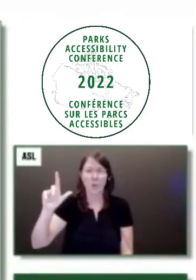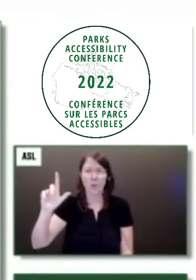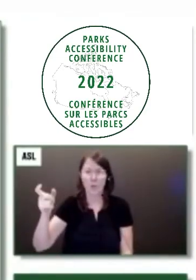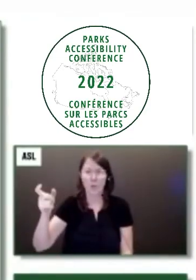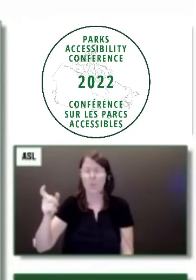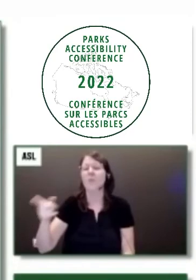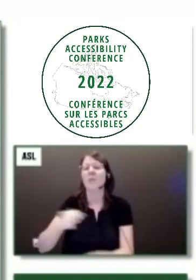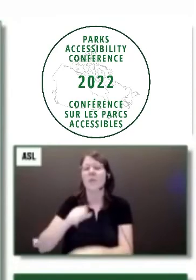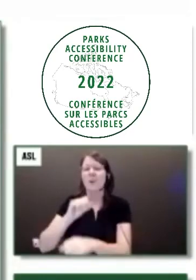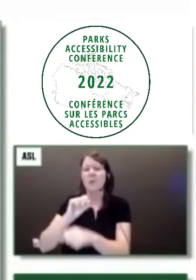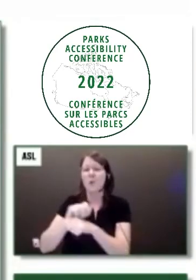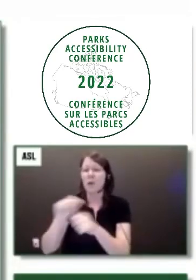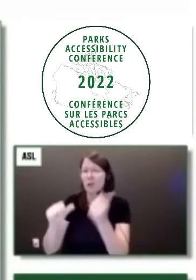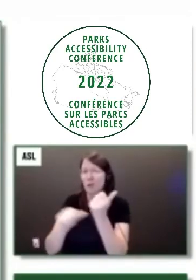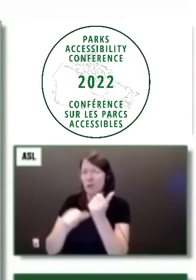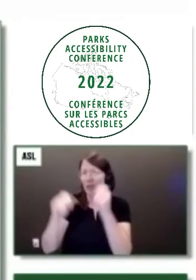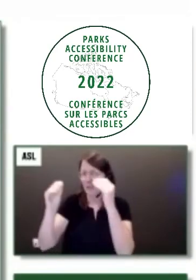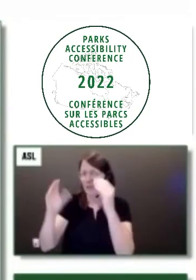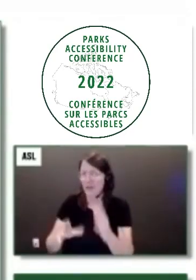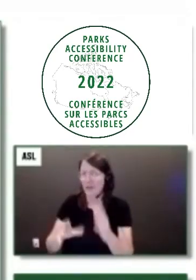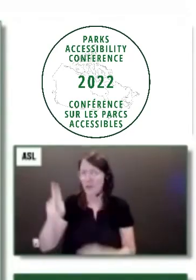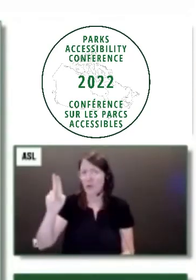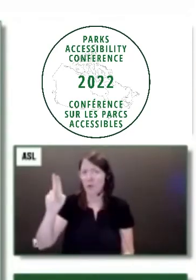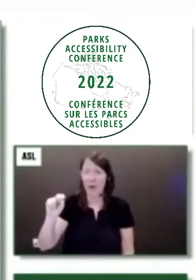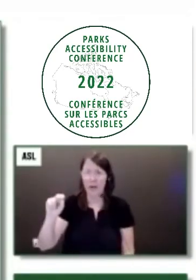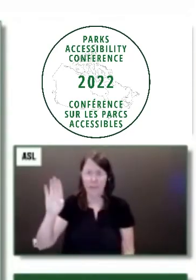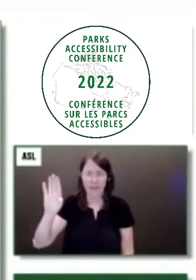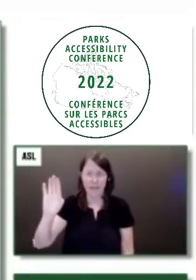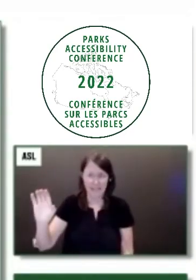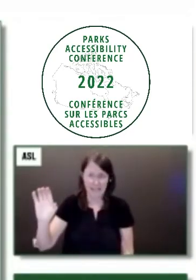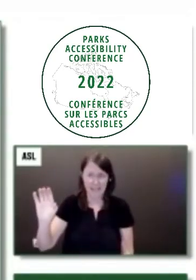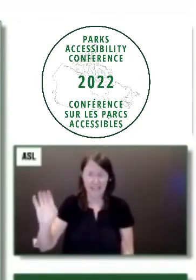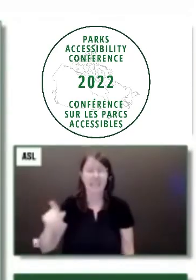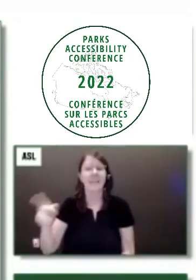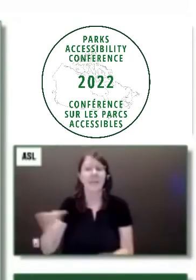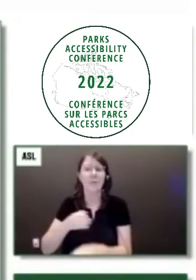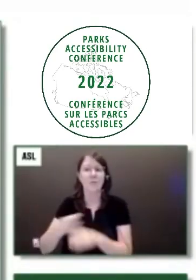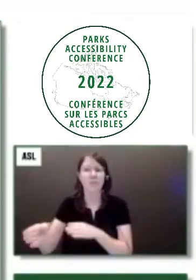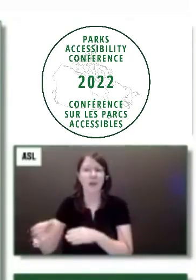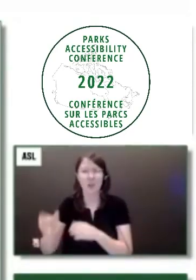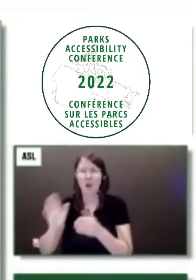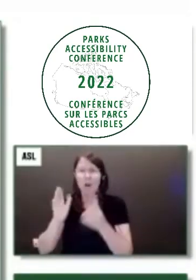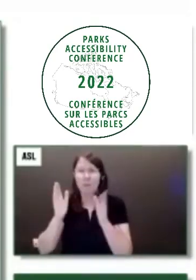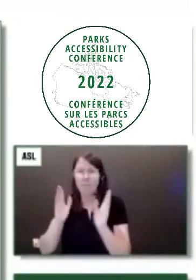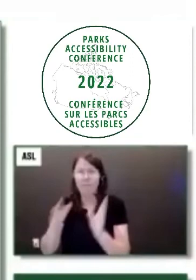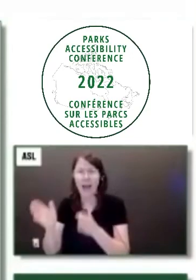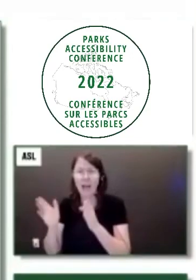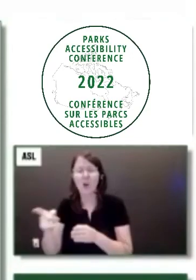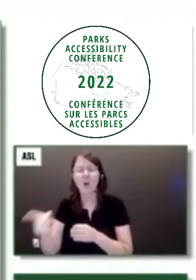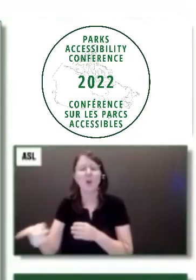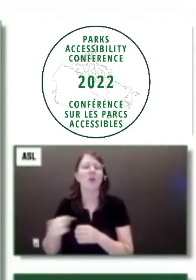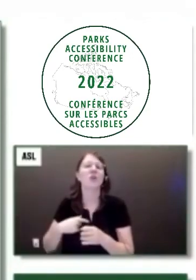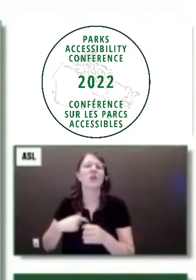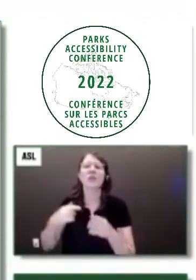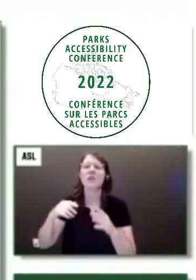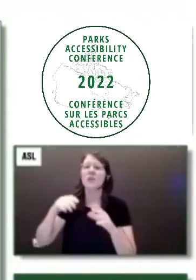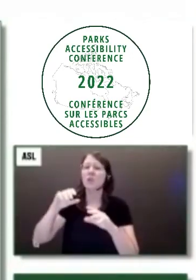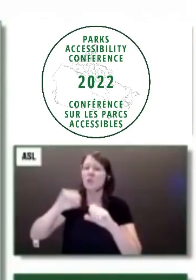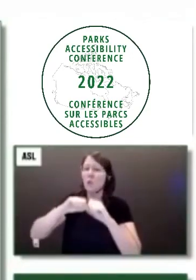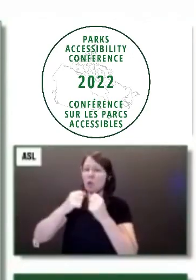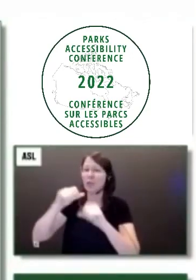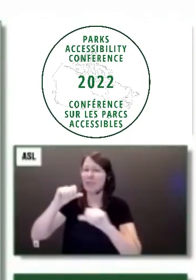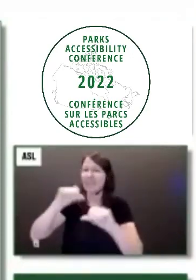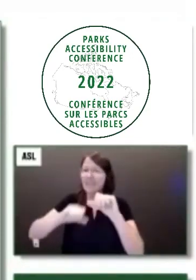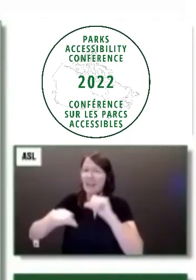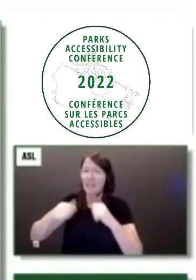Sustainability, and he is a registered professional planner. His current work includes the Social Sciences and Humanities Research Council-funded Nature for